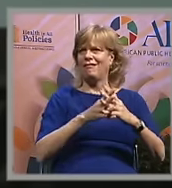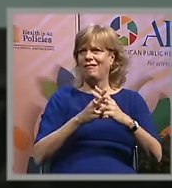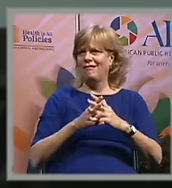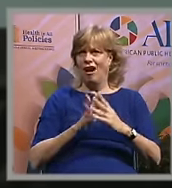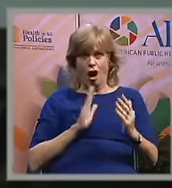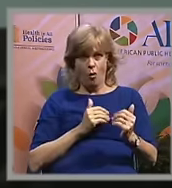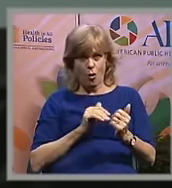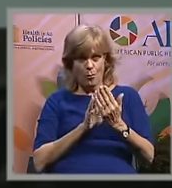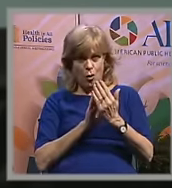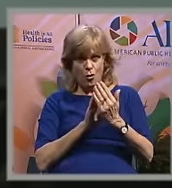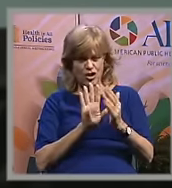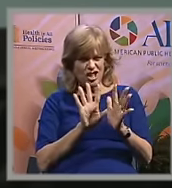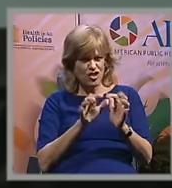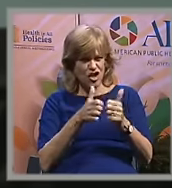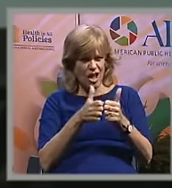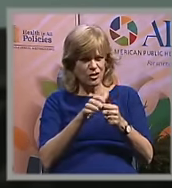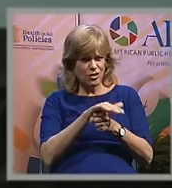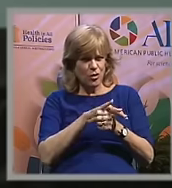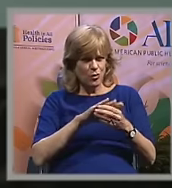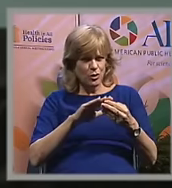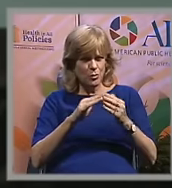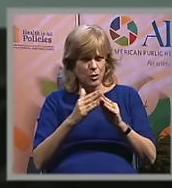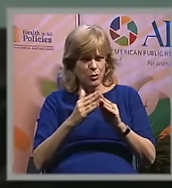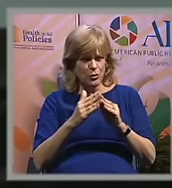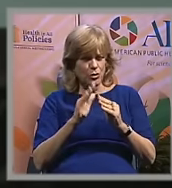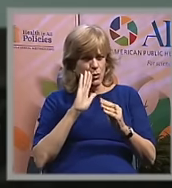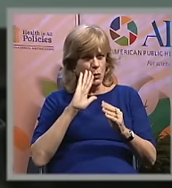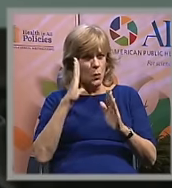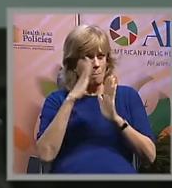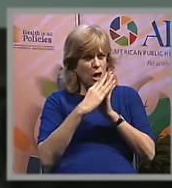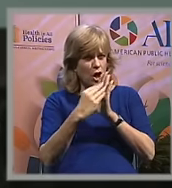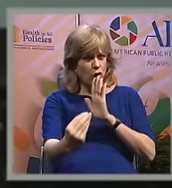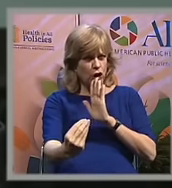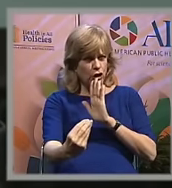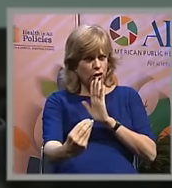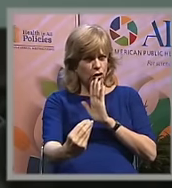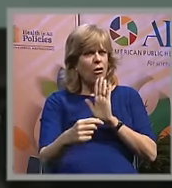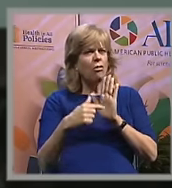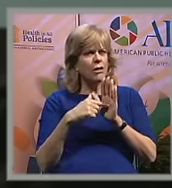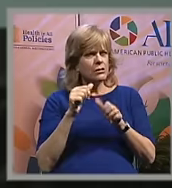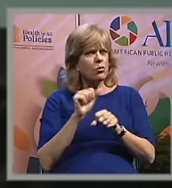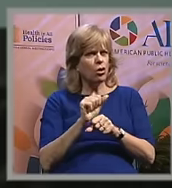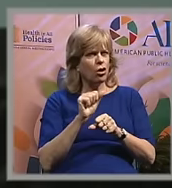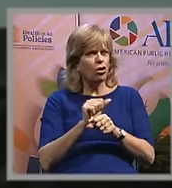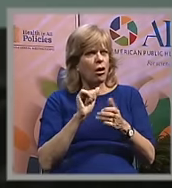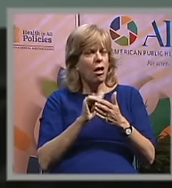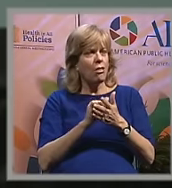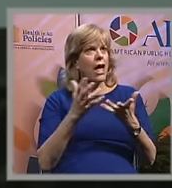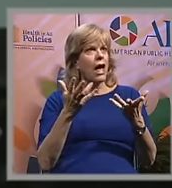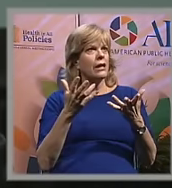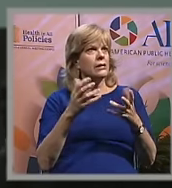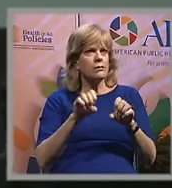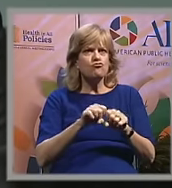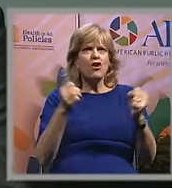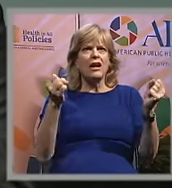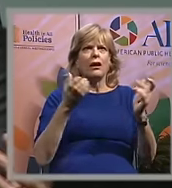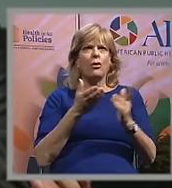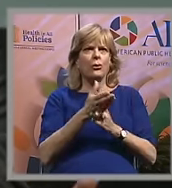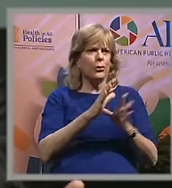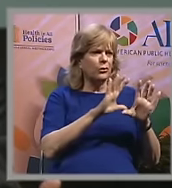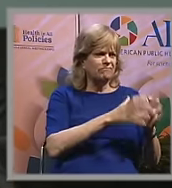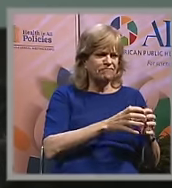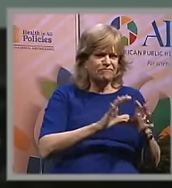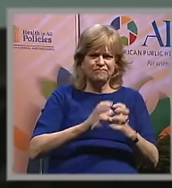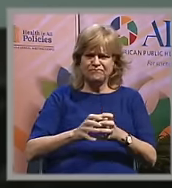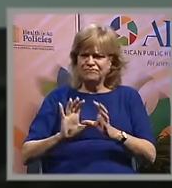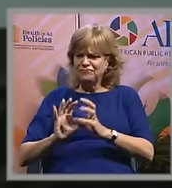our approach has challenged local communities to mirror this work that is breaking through silos. So, for